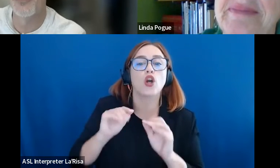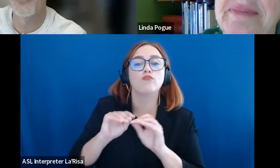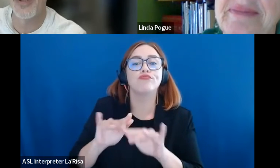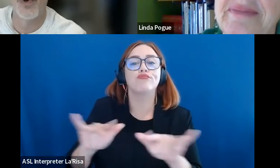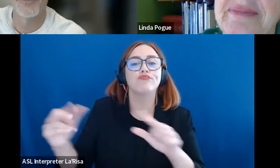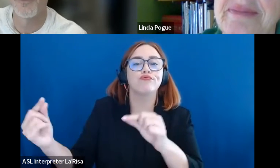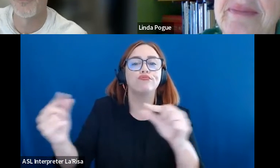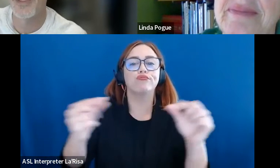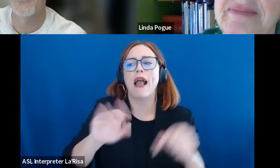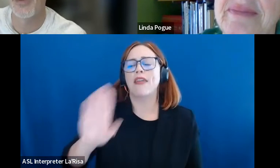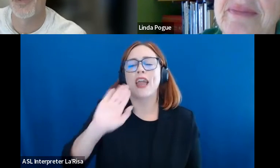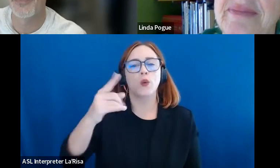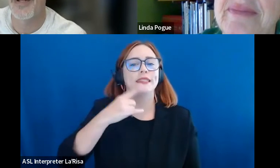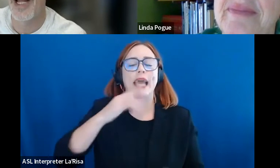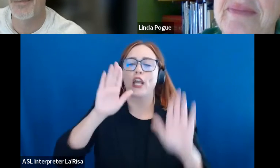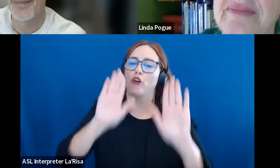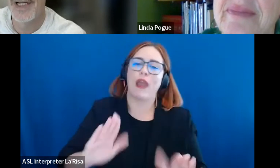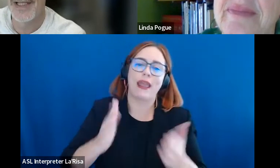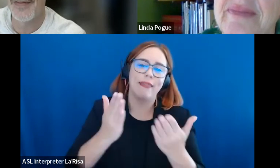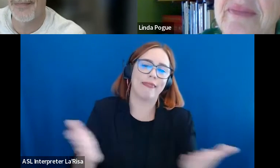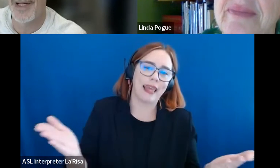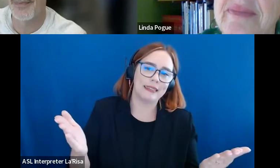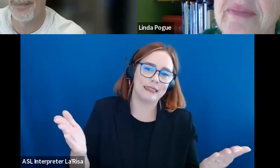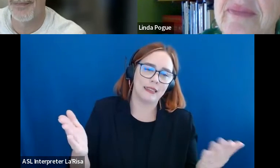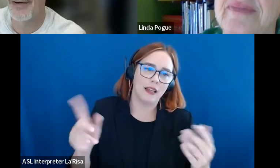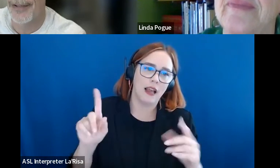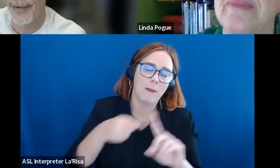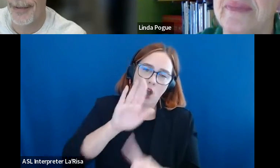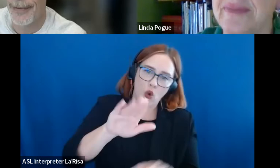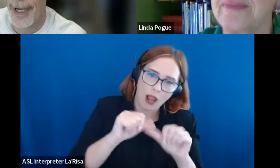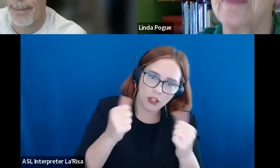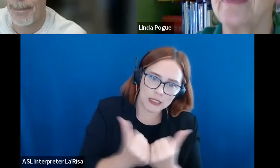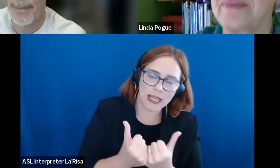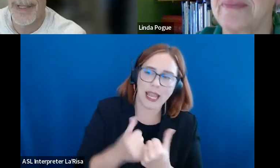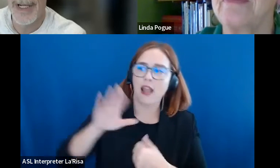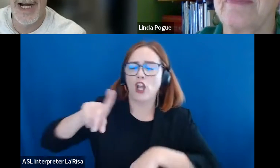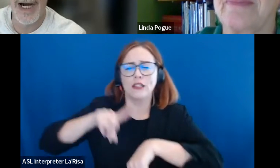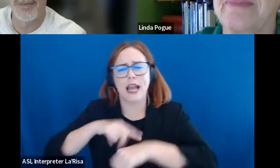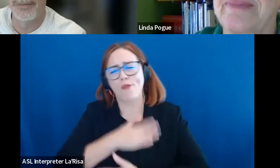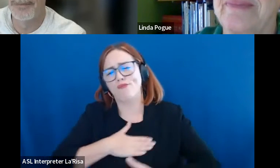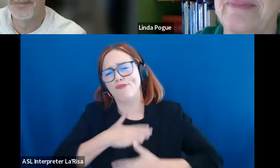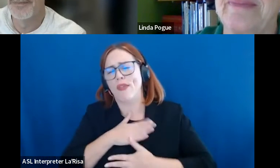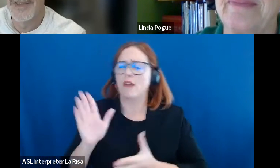They will say wonderful things about the time that they spend volunteering their time.